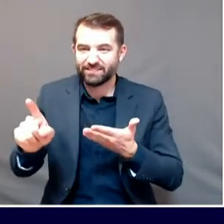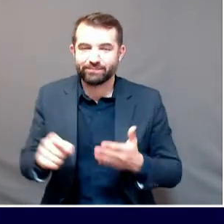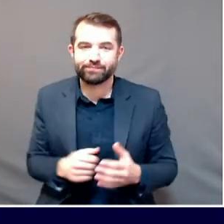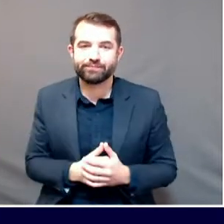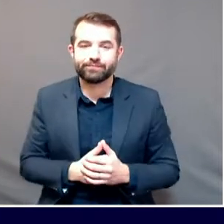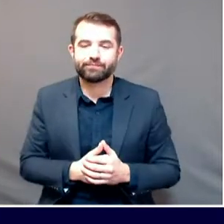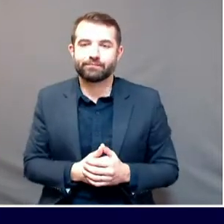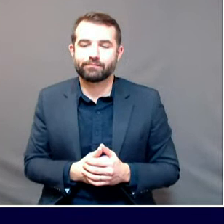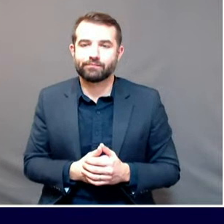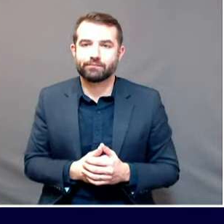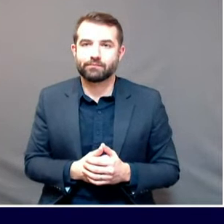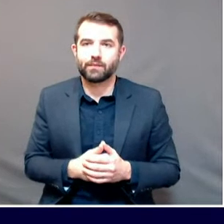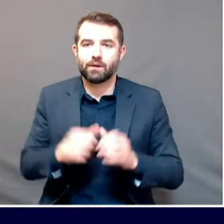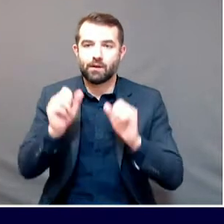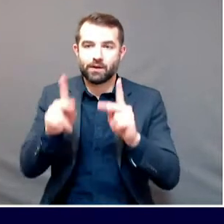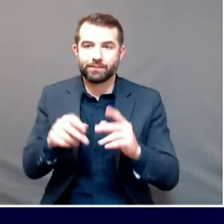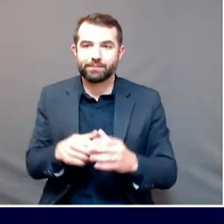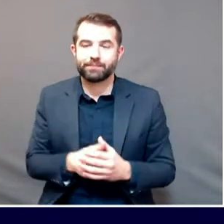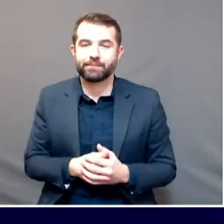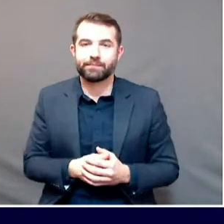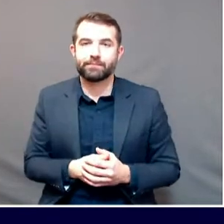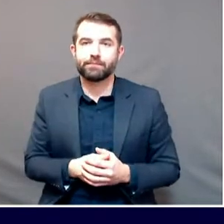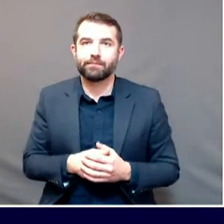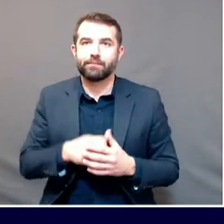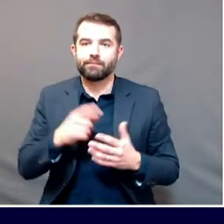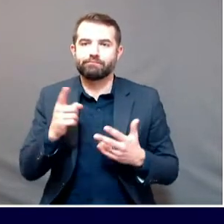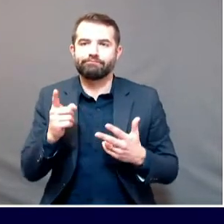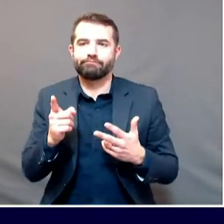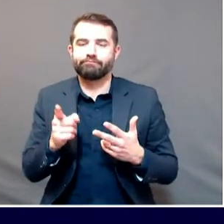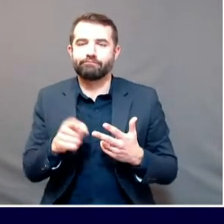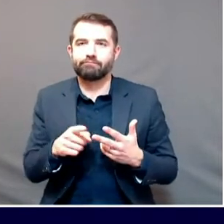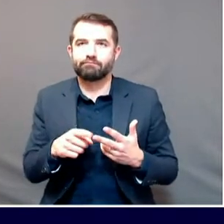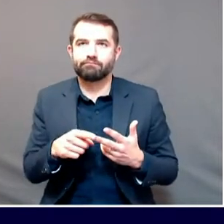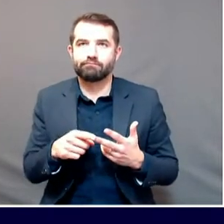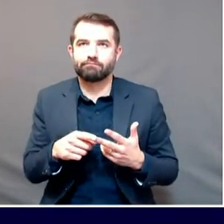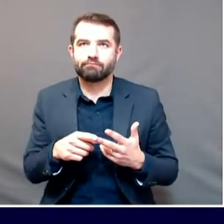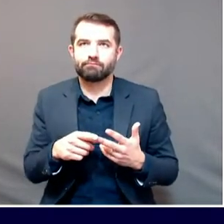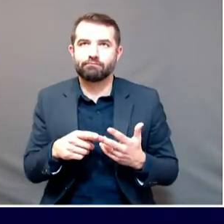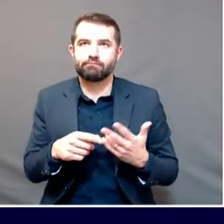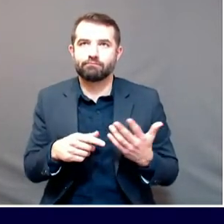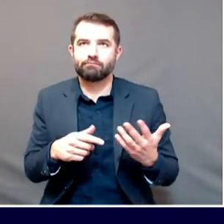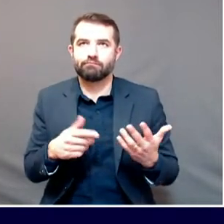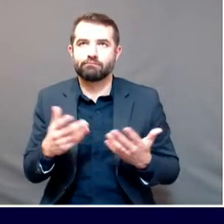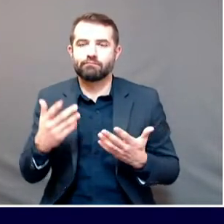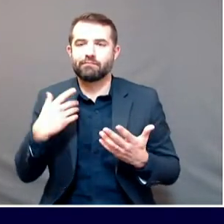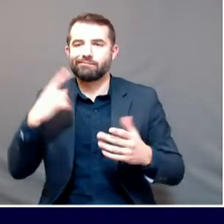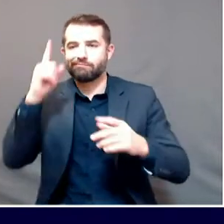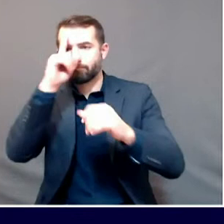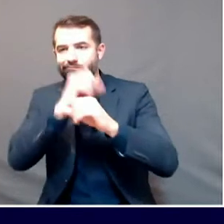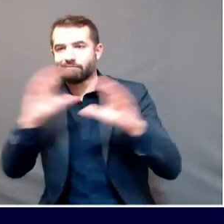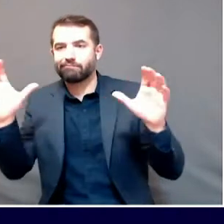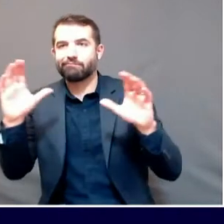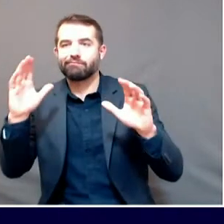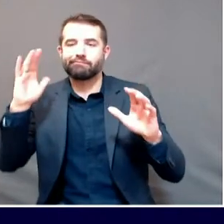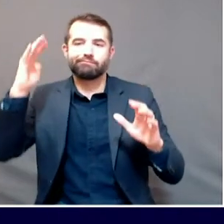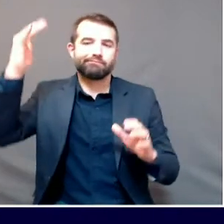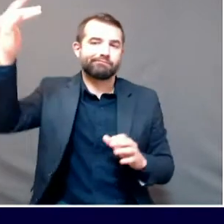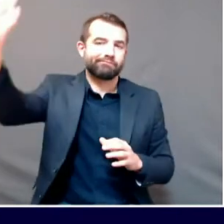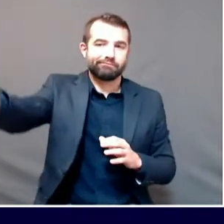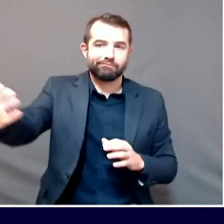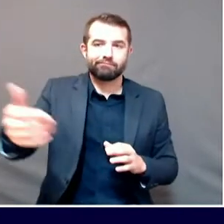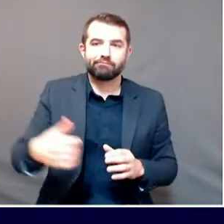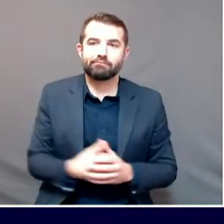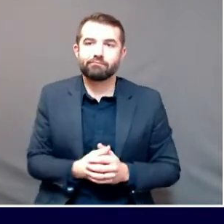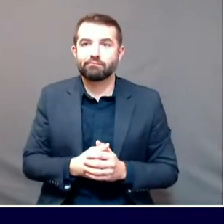Okay. And this is kind of like a far away theoretical question, but you know, in a world where the vaccine becomes